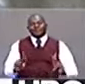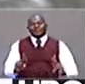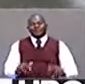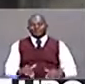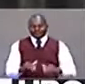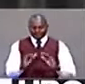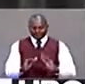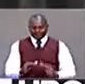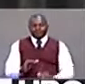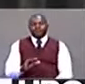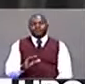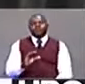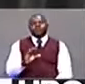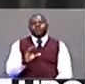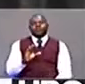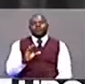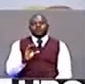Na